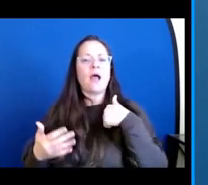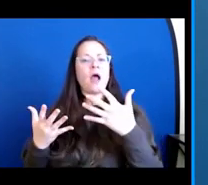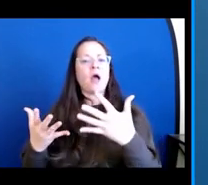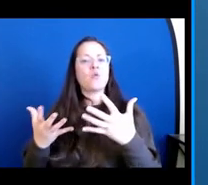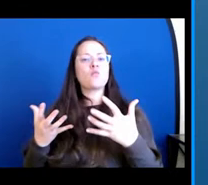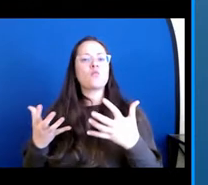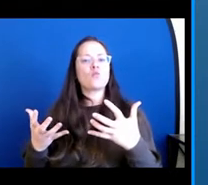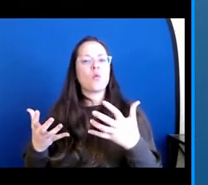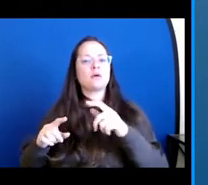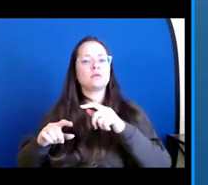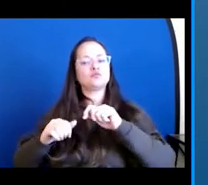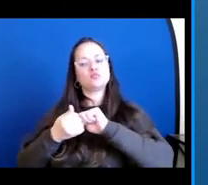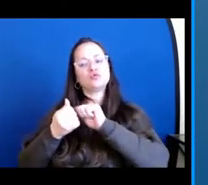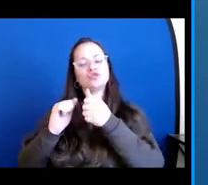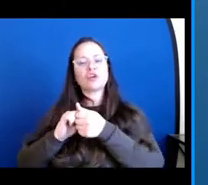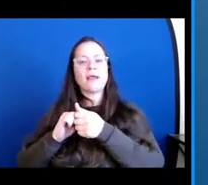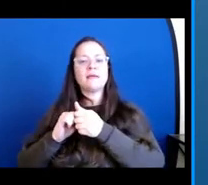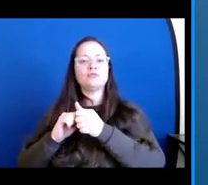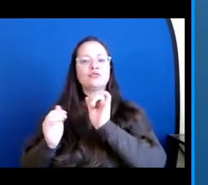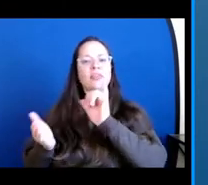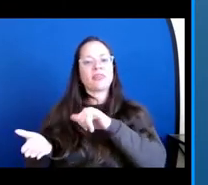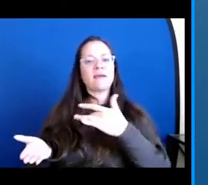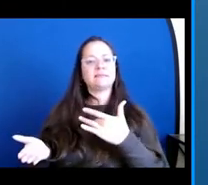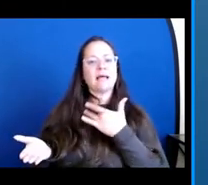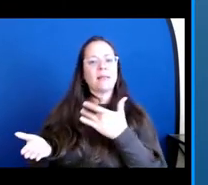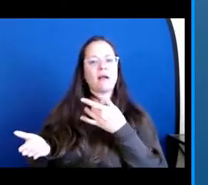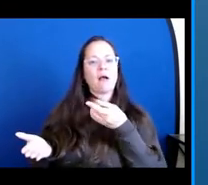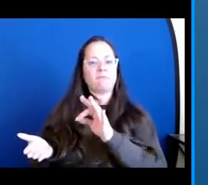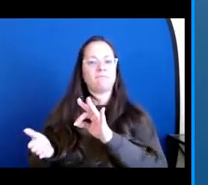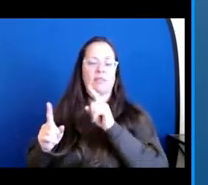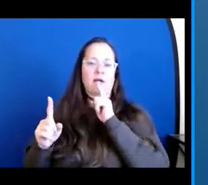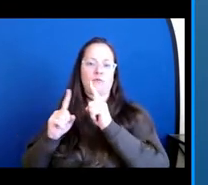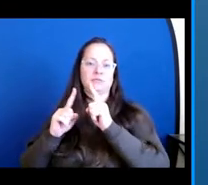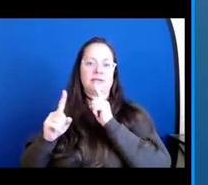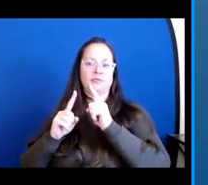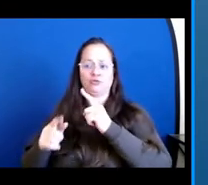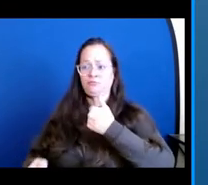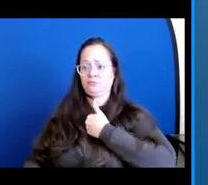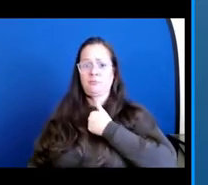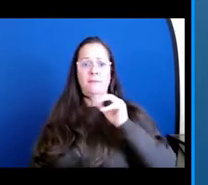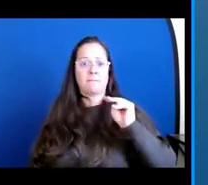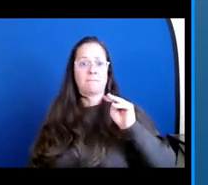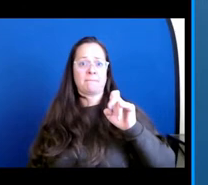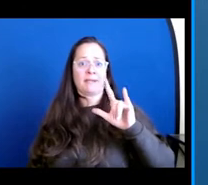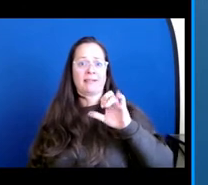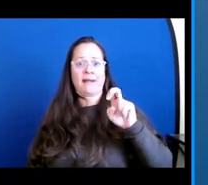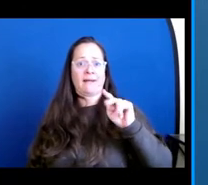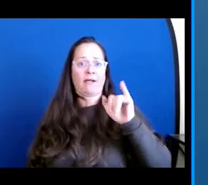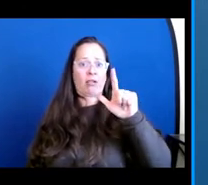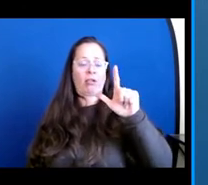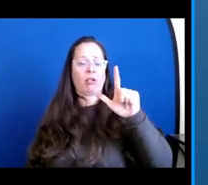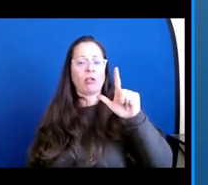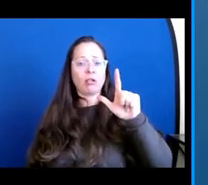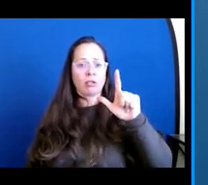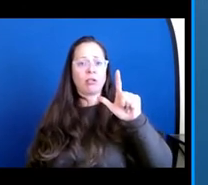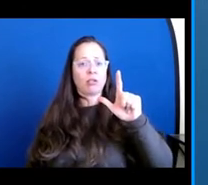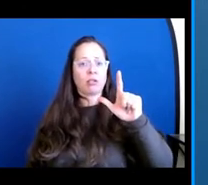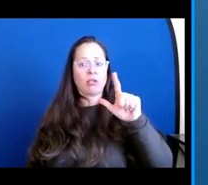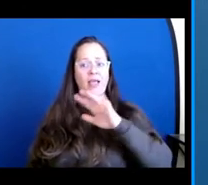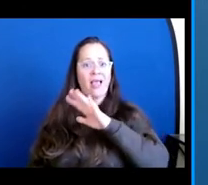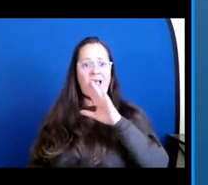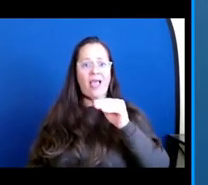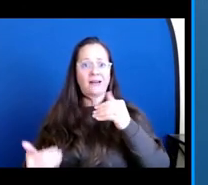dynamic of the conversation as a millennial um and probably the youngest member